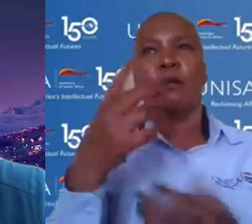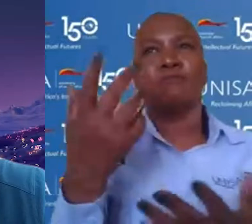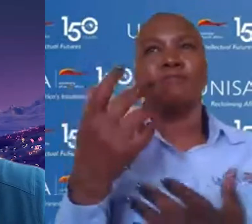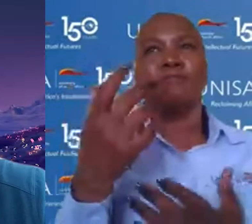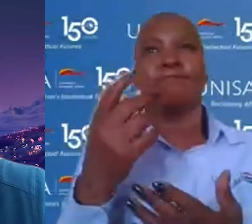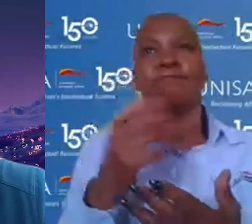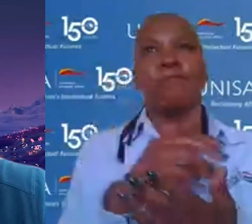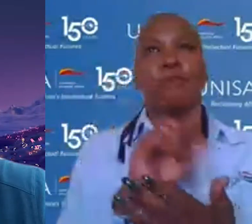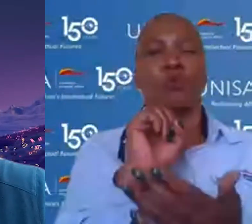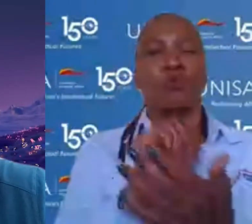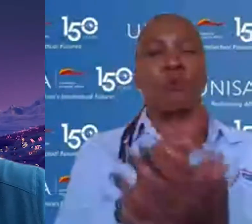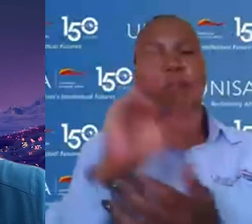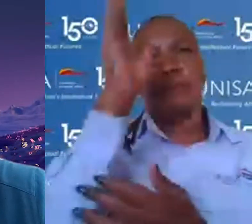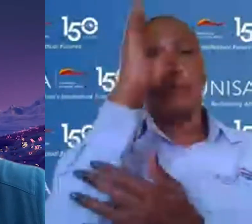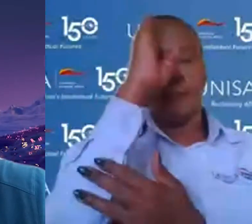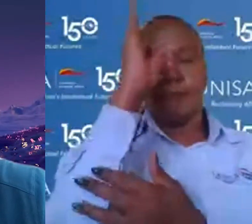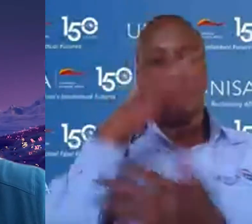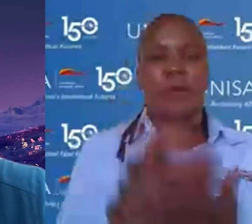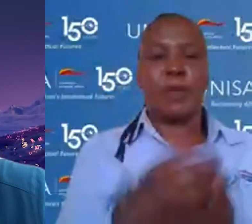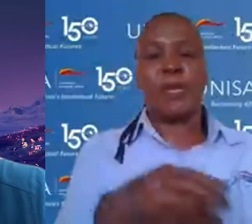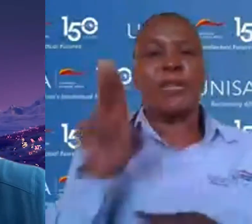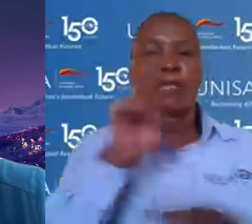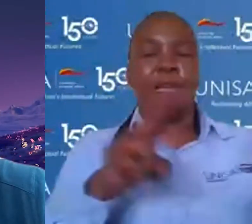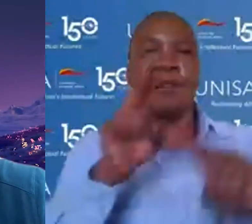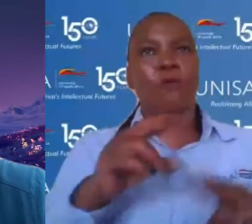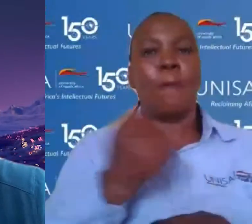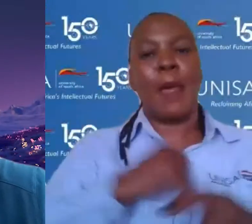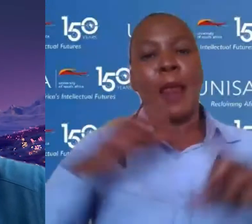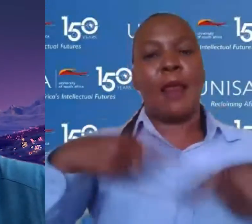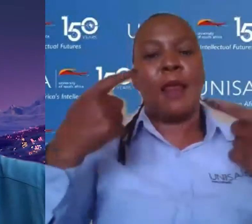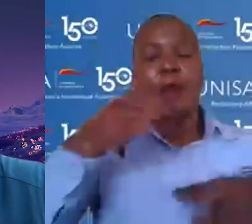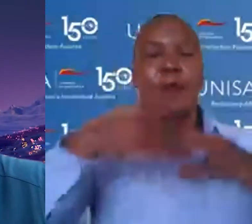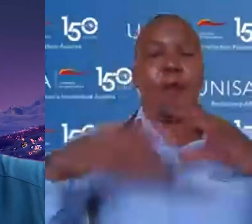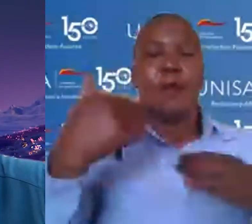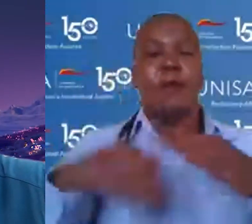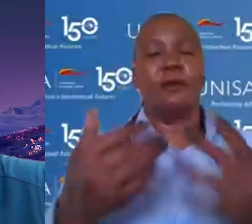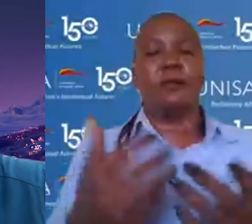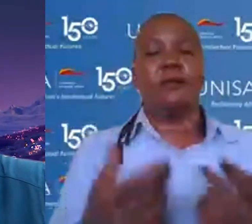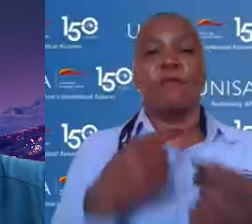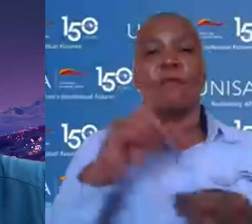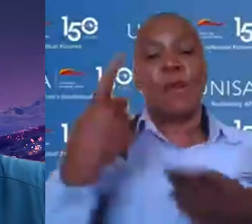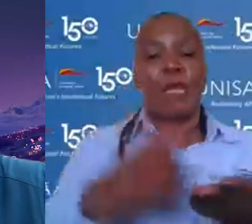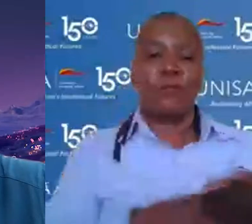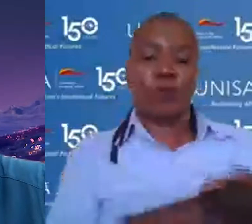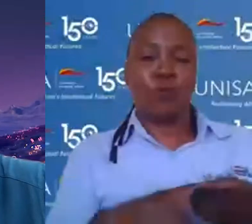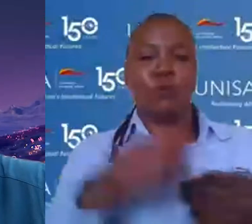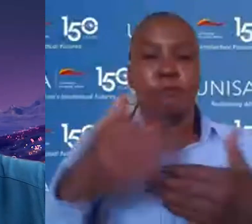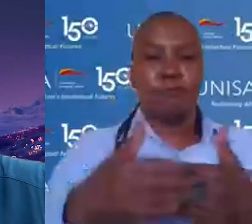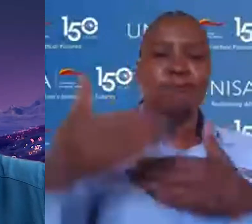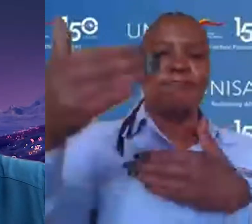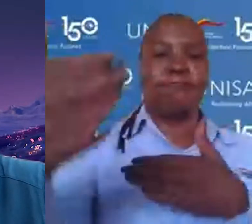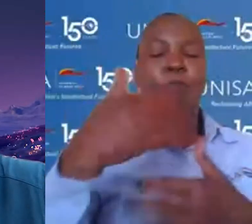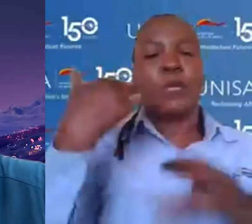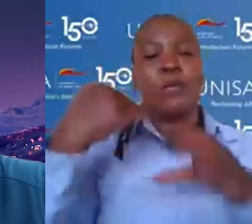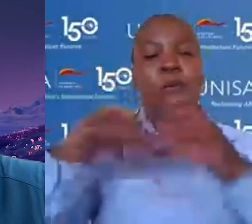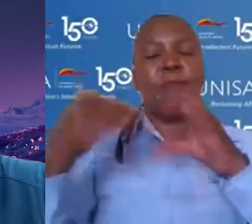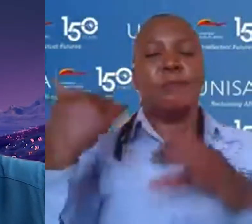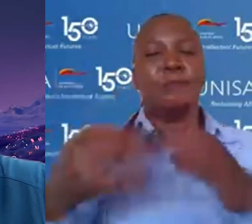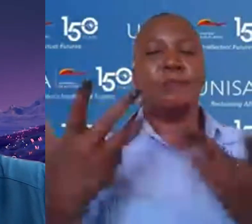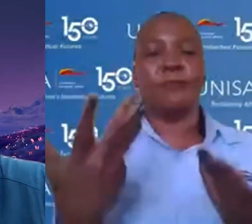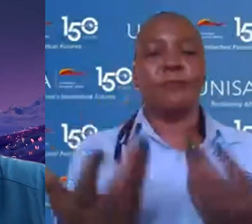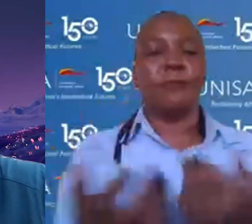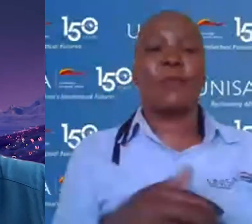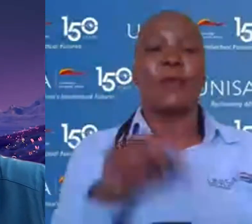in your My Life account. You will find from next week onwards emails that